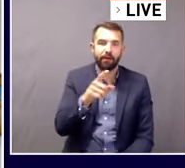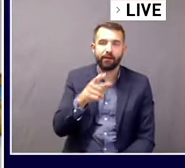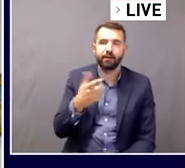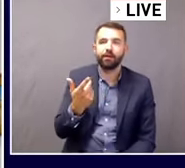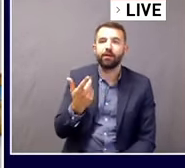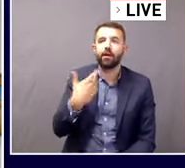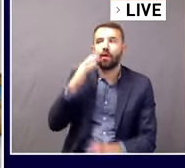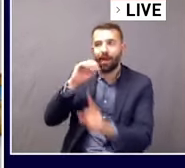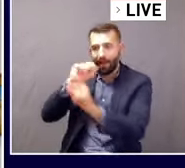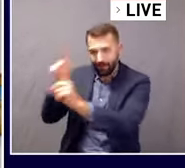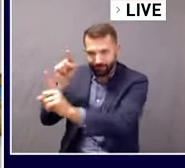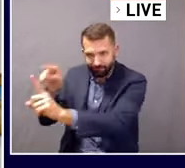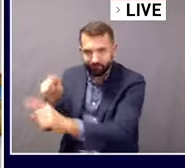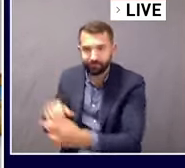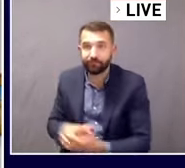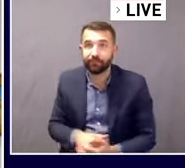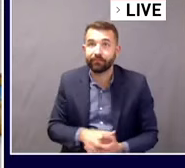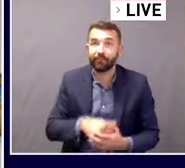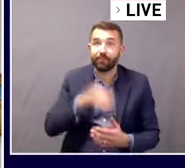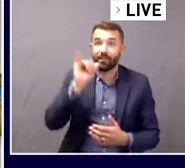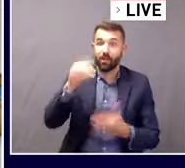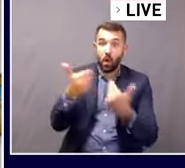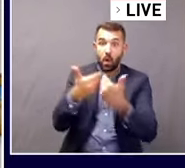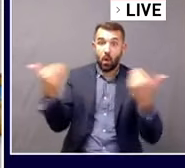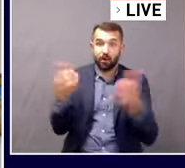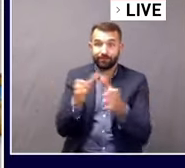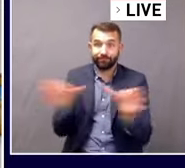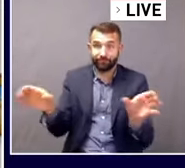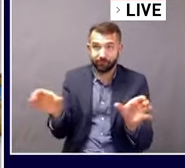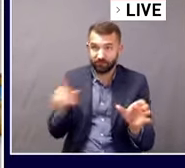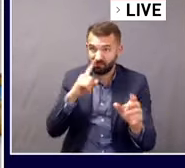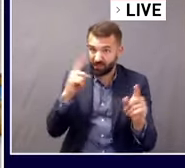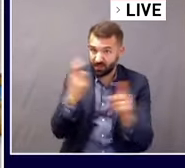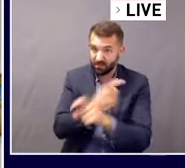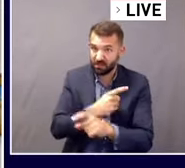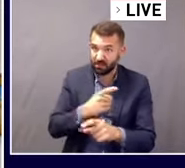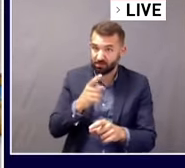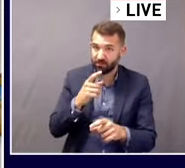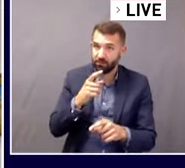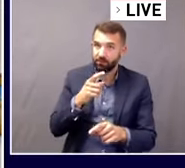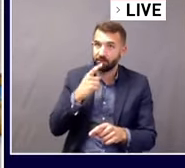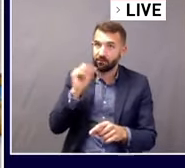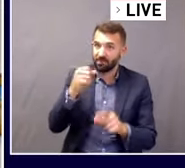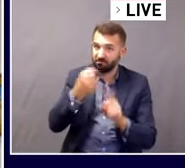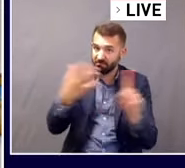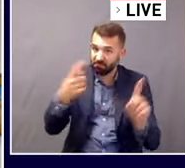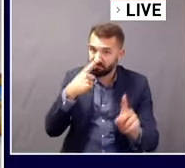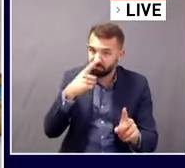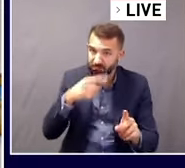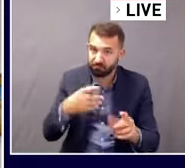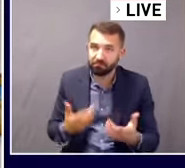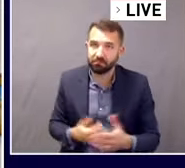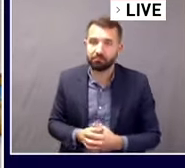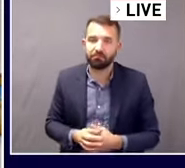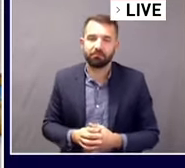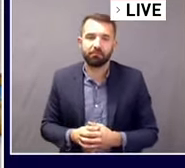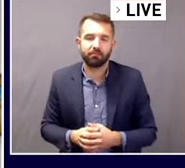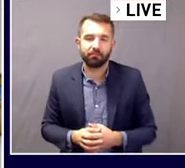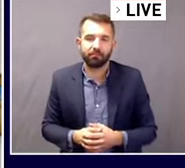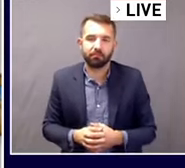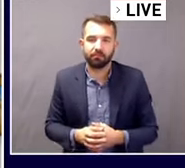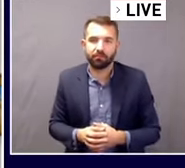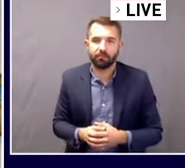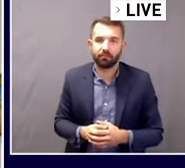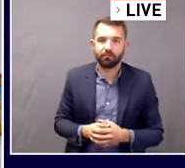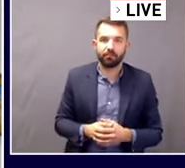to doing that cohorting approach? Mm-hmm. So as to the staffing, our recommendation in any